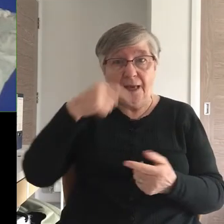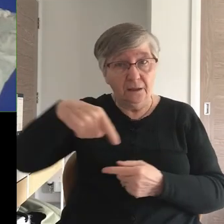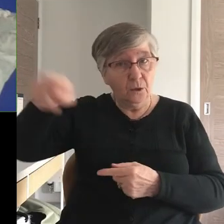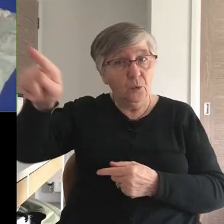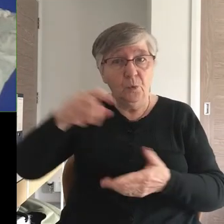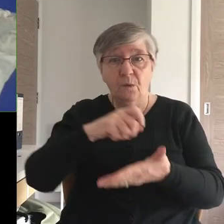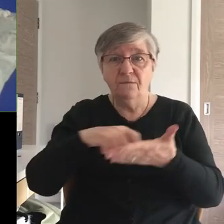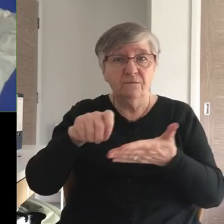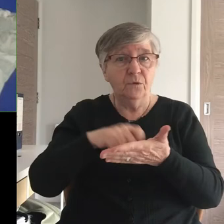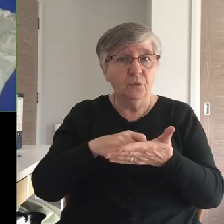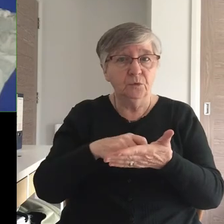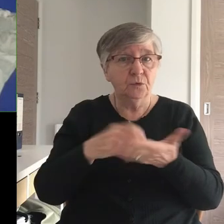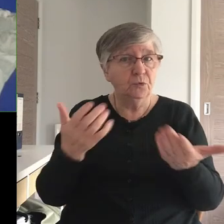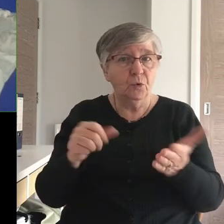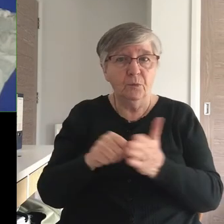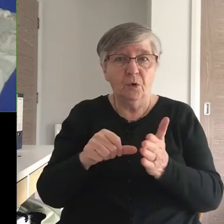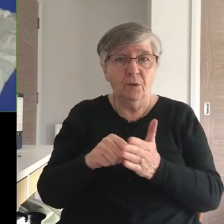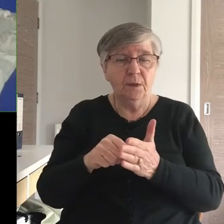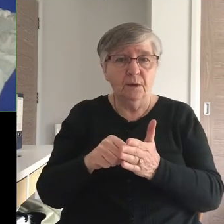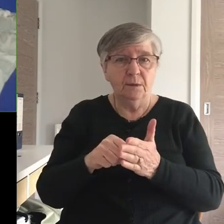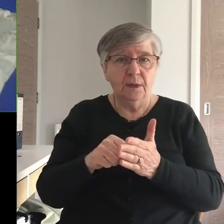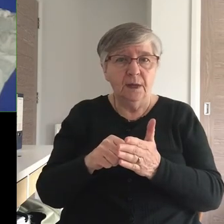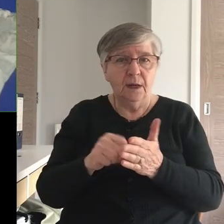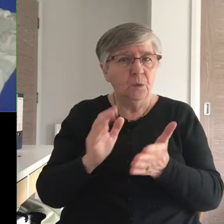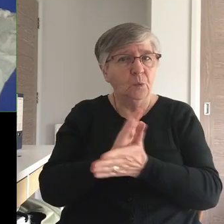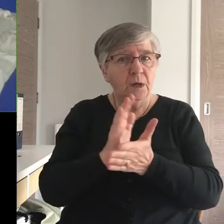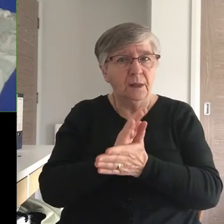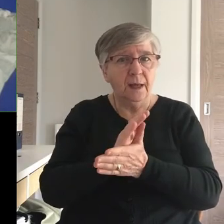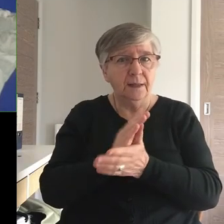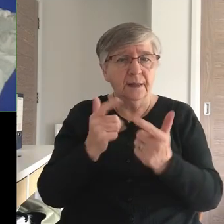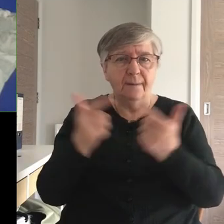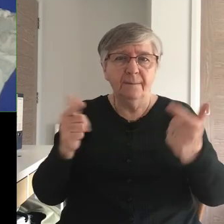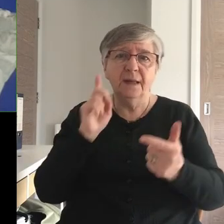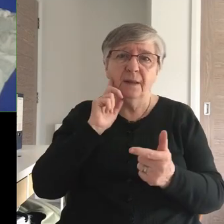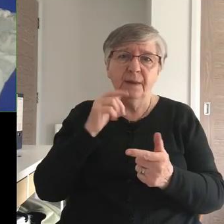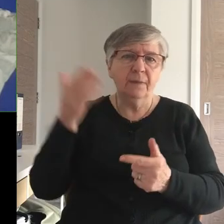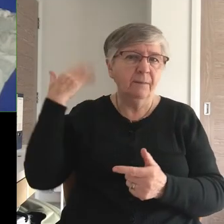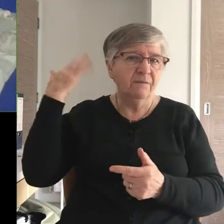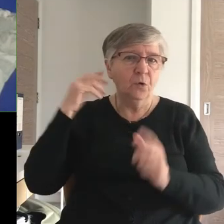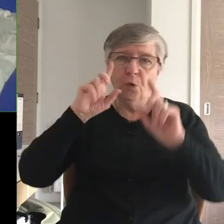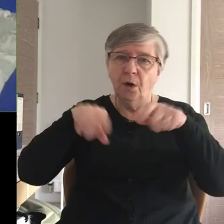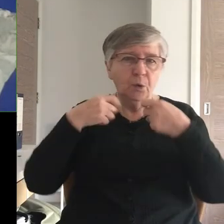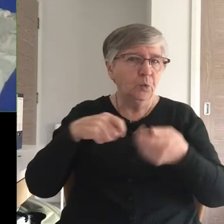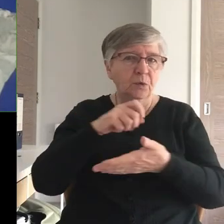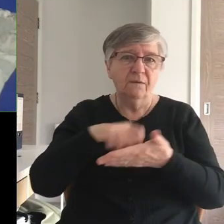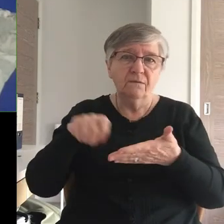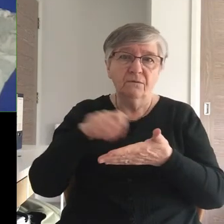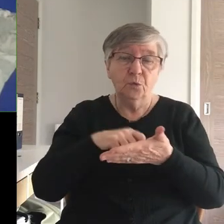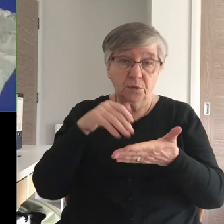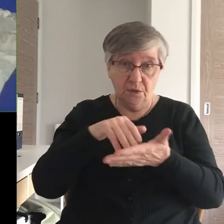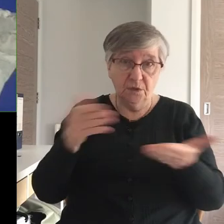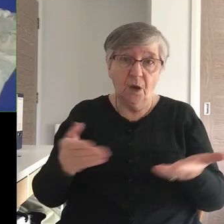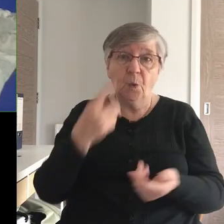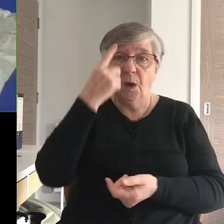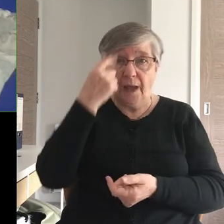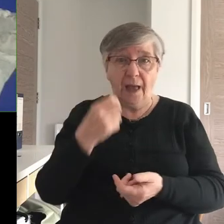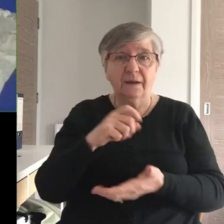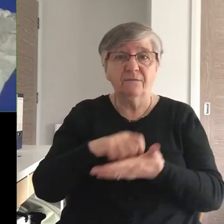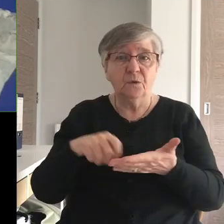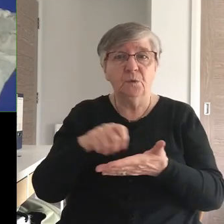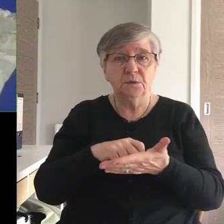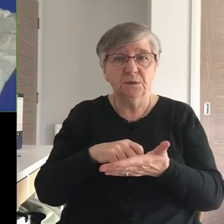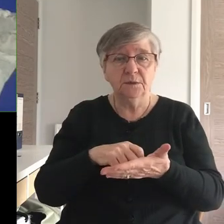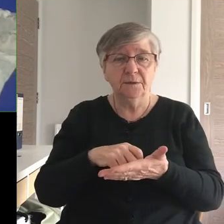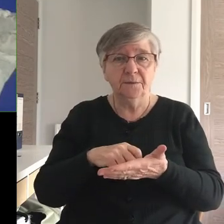do so, and we are so glad that many who previously were not able to take part in this process have now been able to do